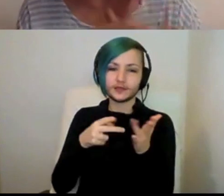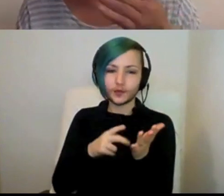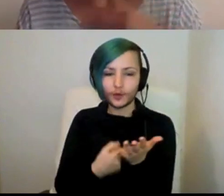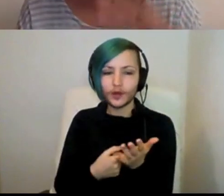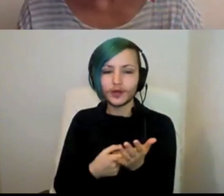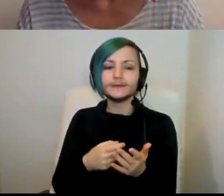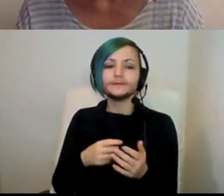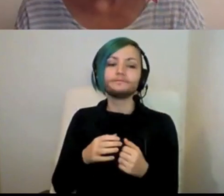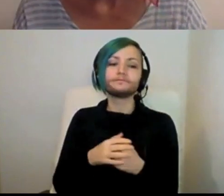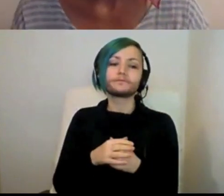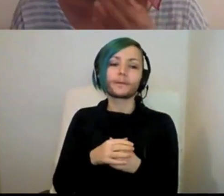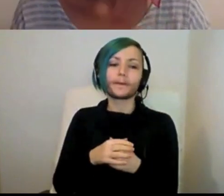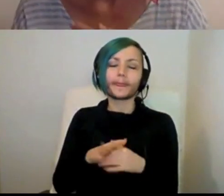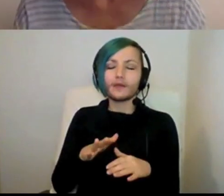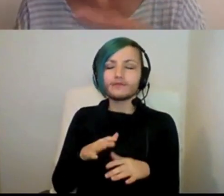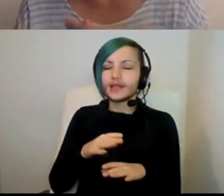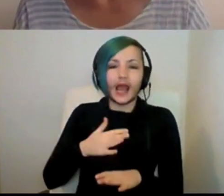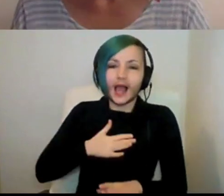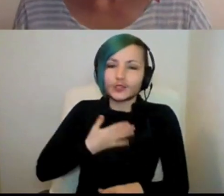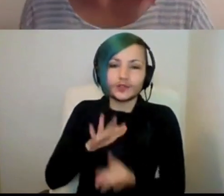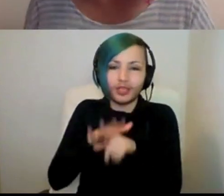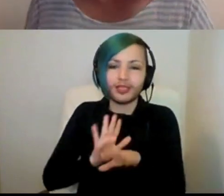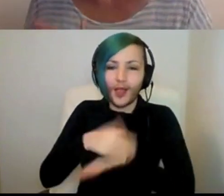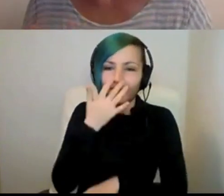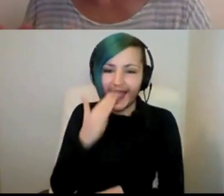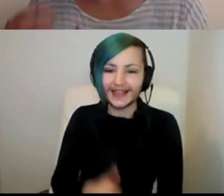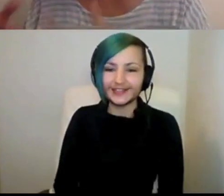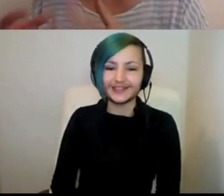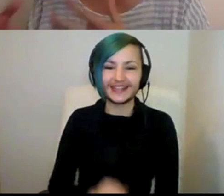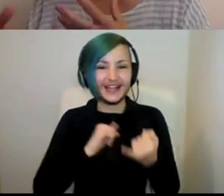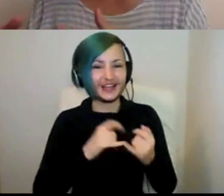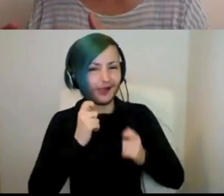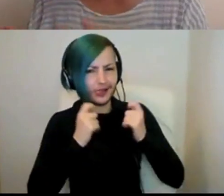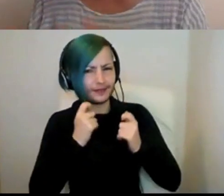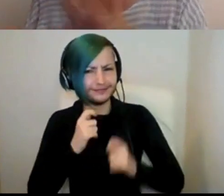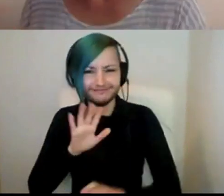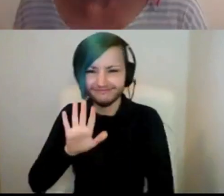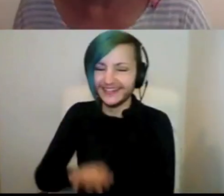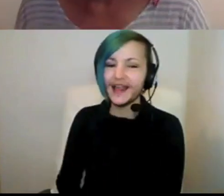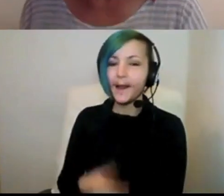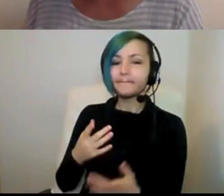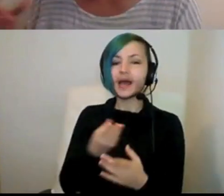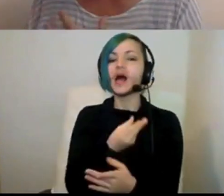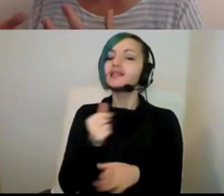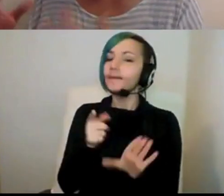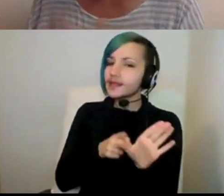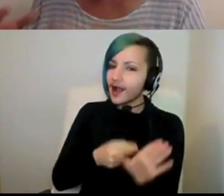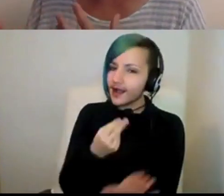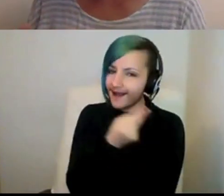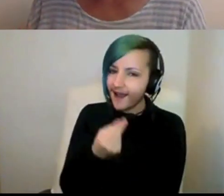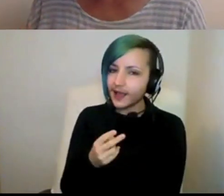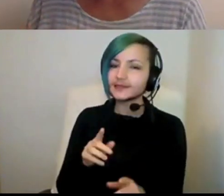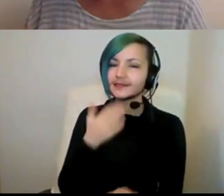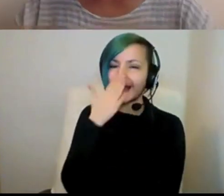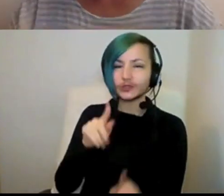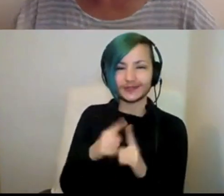mean it. I suppose we just happen to have met some, Cheryl's pulling her face at me, but, you know, kind of, we've met some younger artists who've got a different approach to